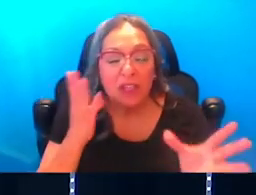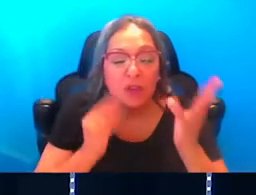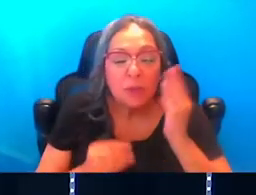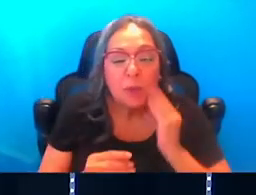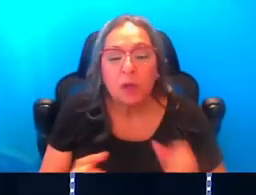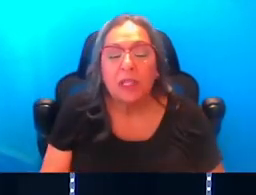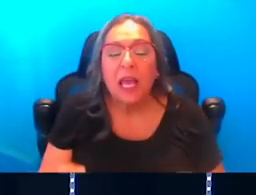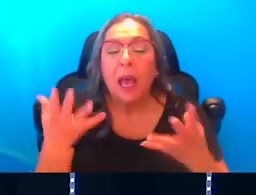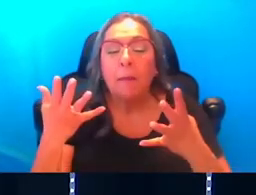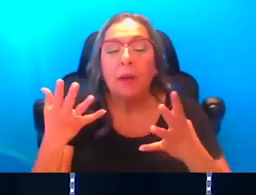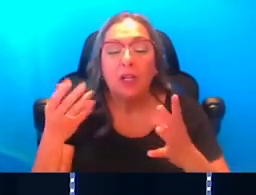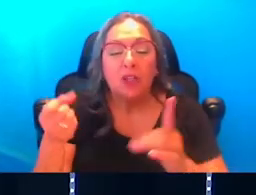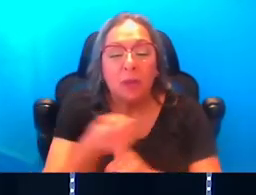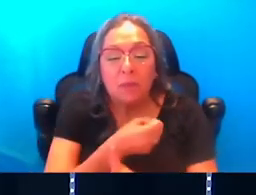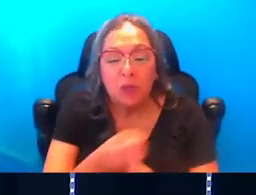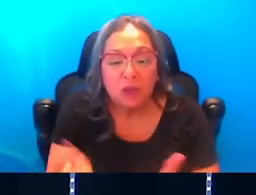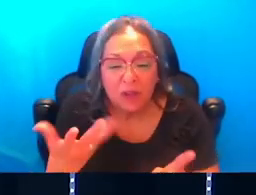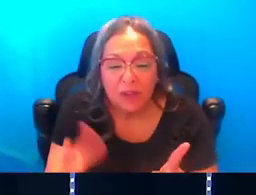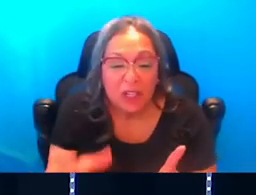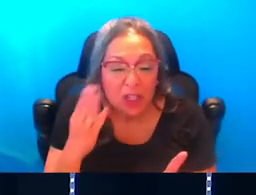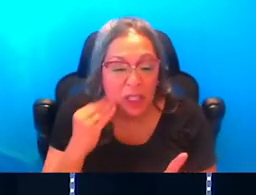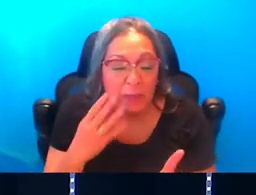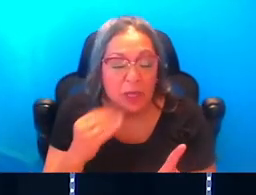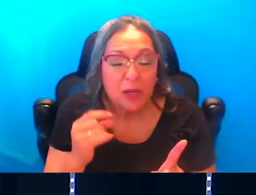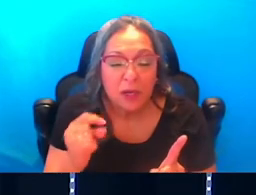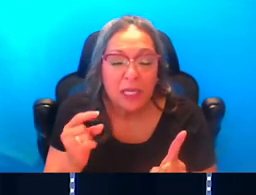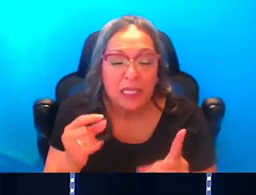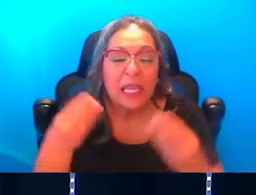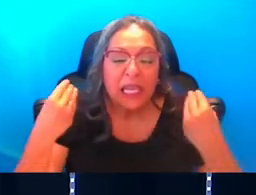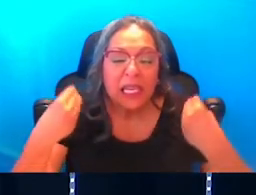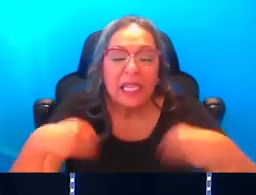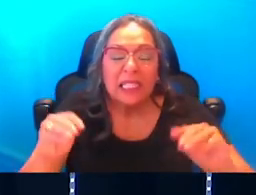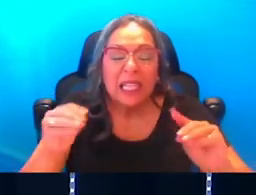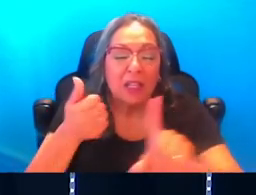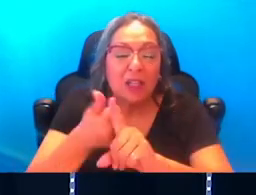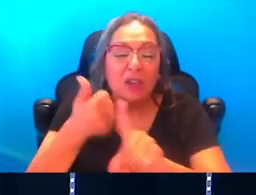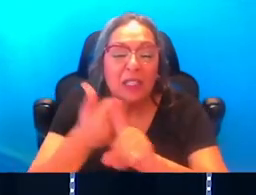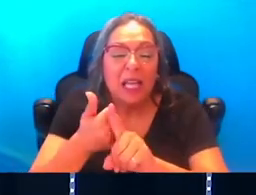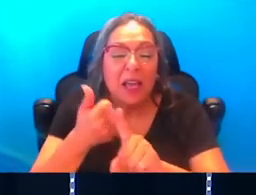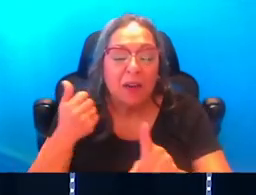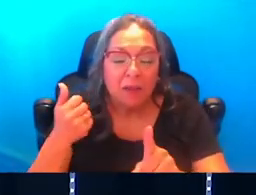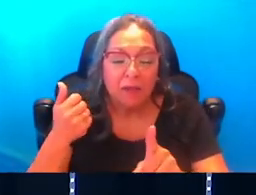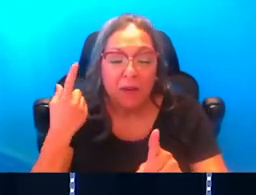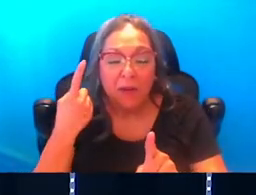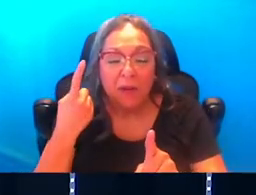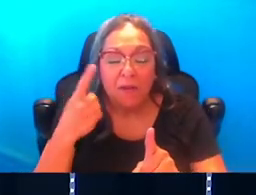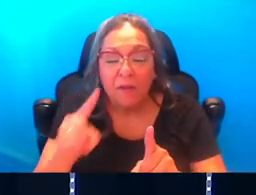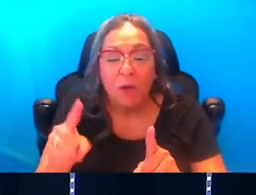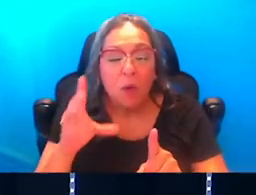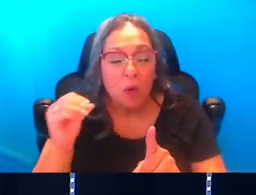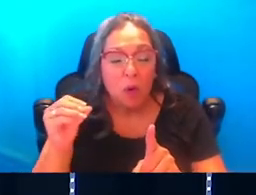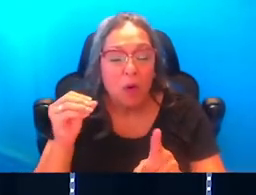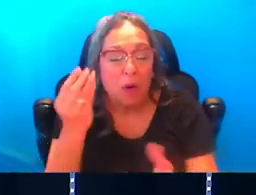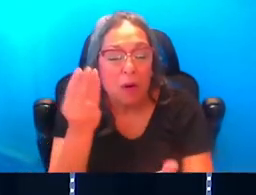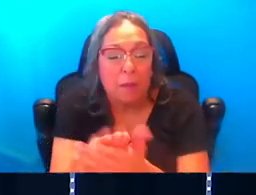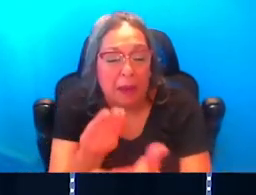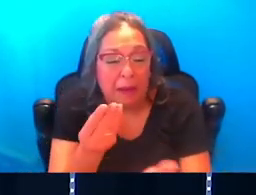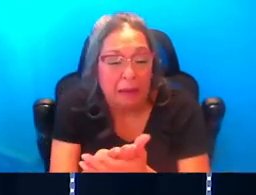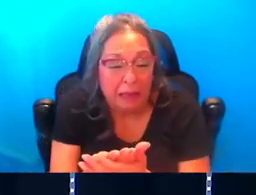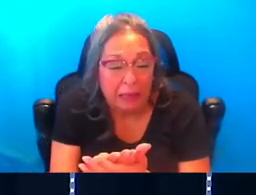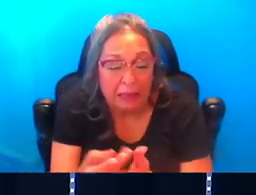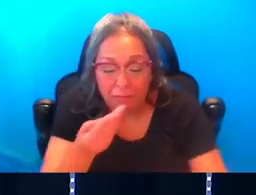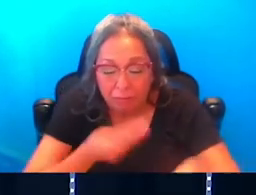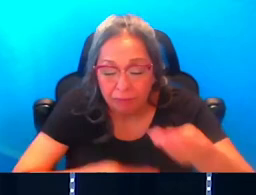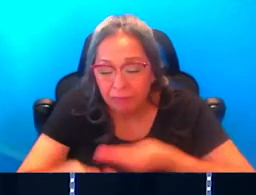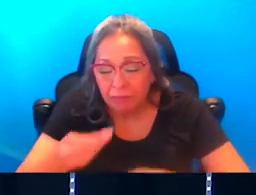And giving her body away for money in order to make ends meet? Is she living a safe